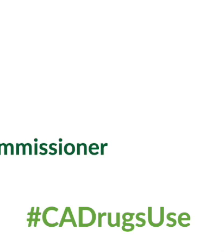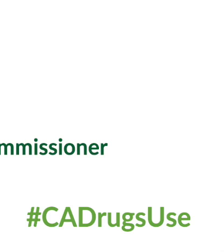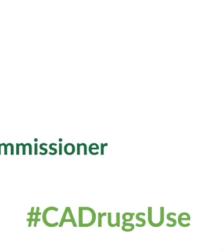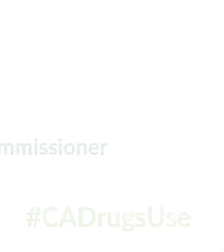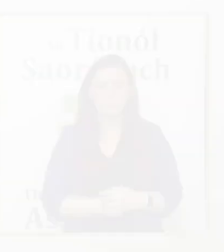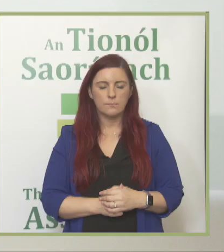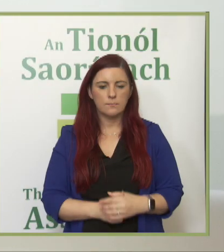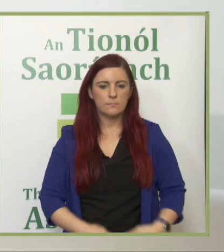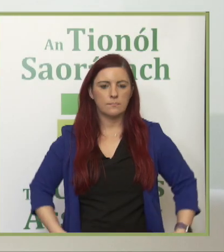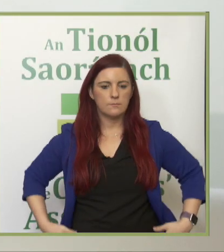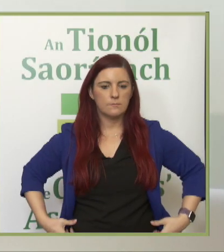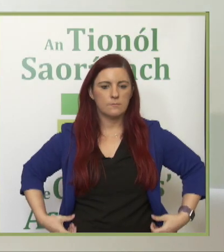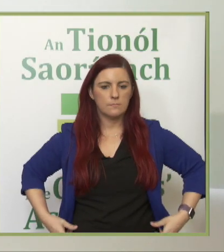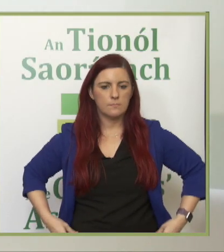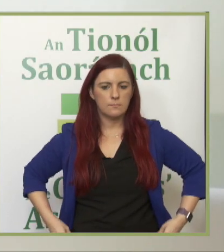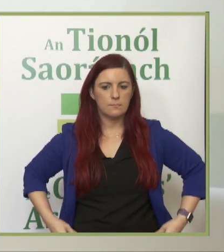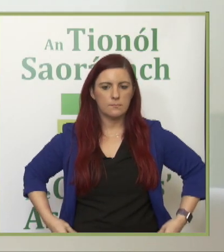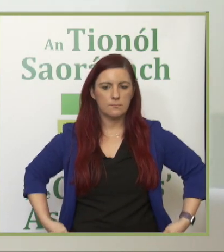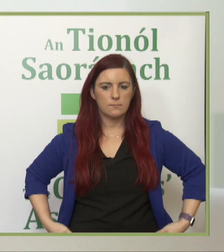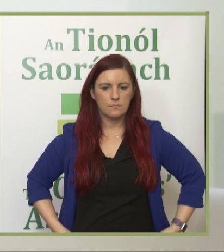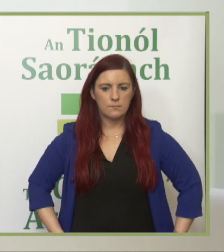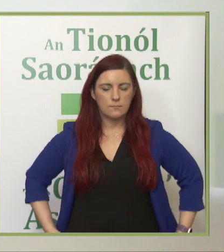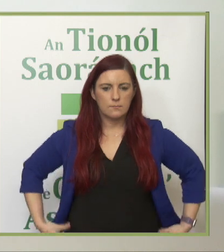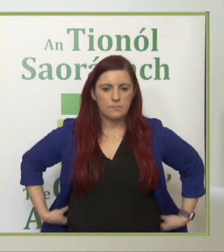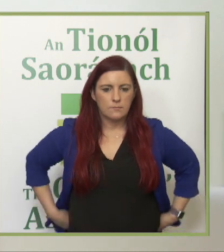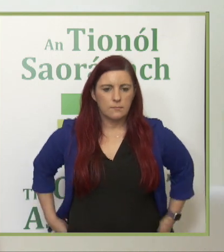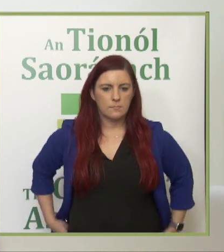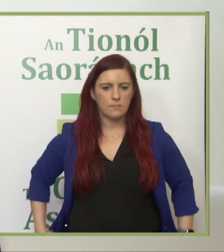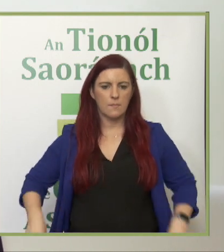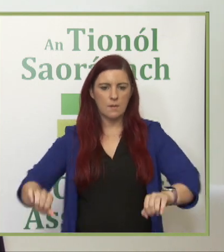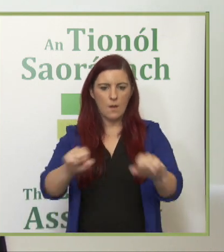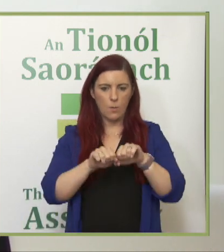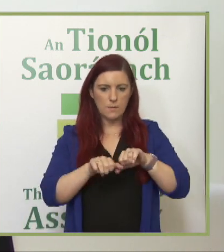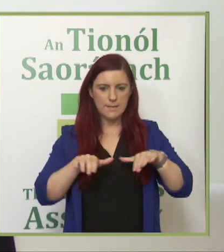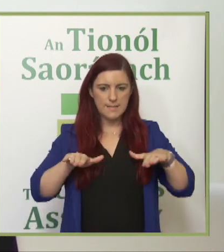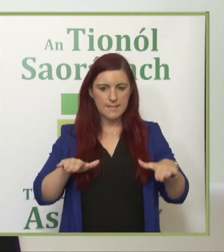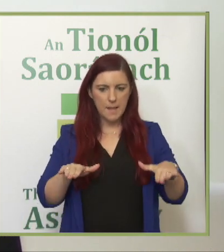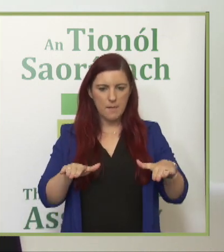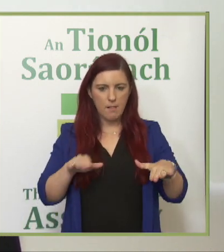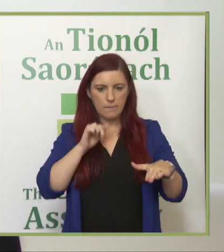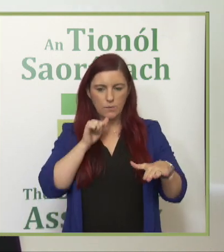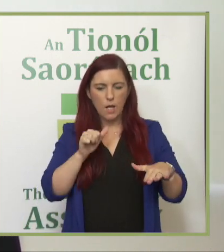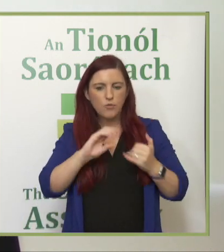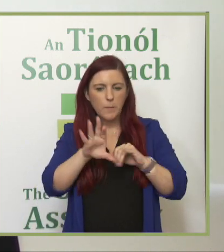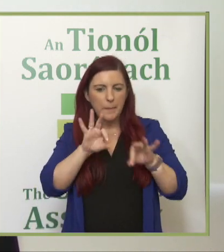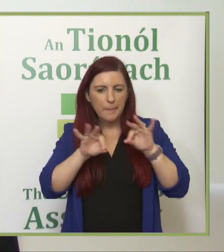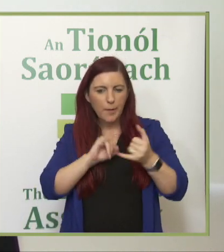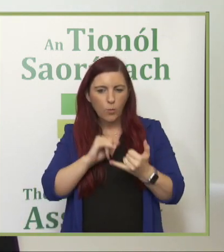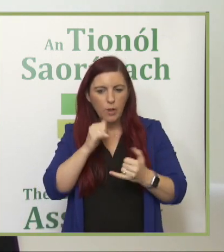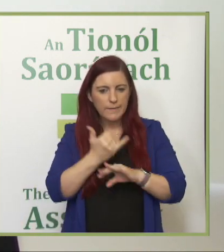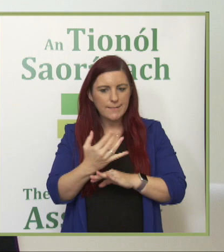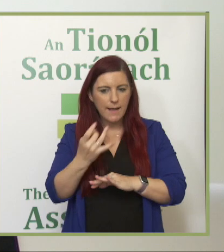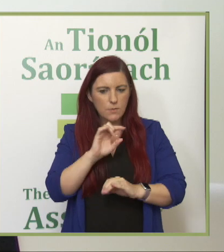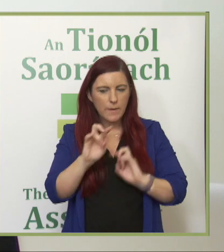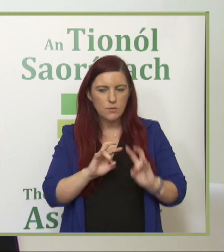Okay, I'm going to go straight to table, and again, I'm trying to bring in some tables. I may not have asked the question already.